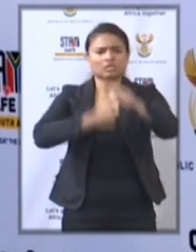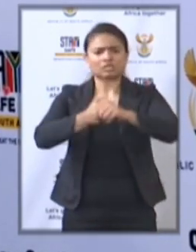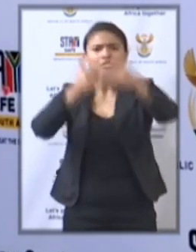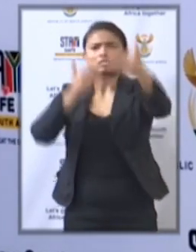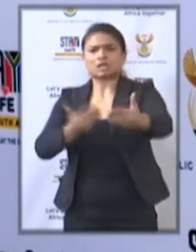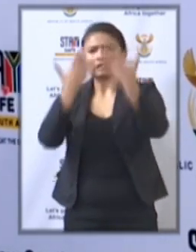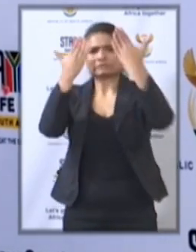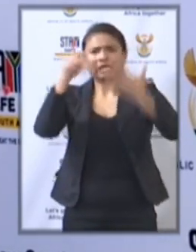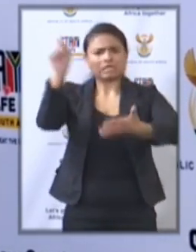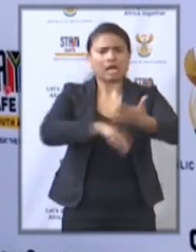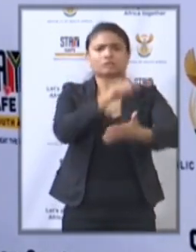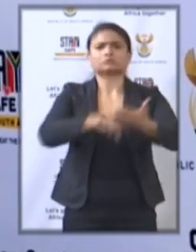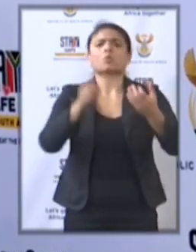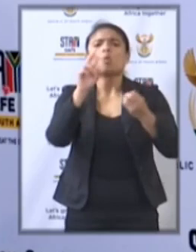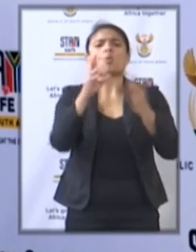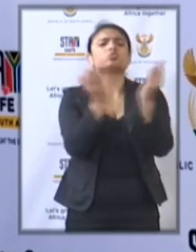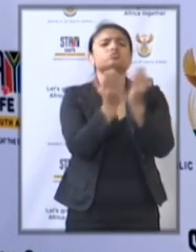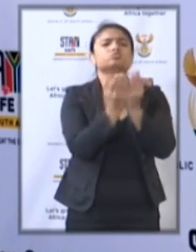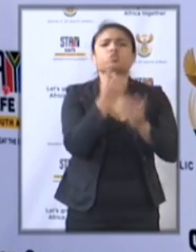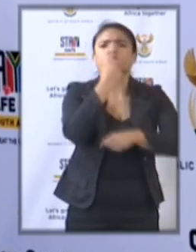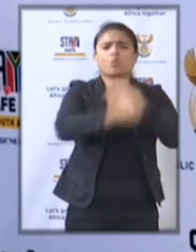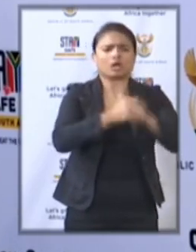year.